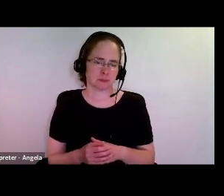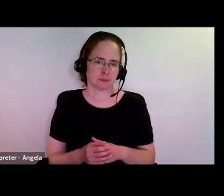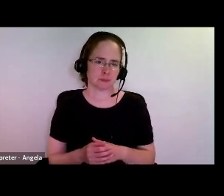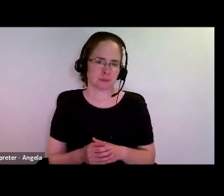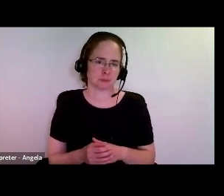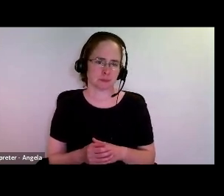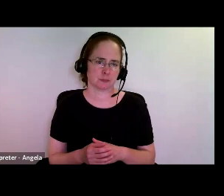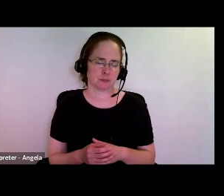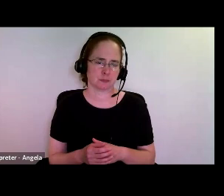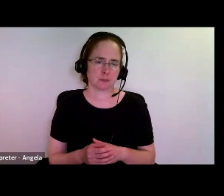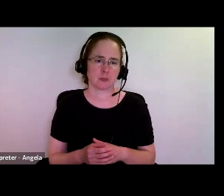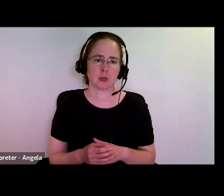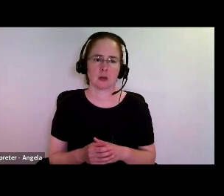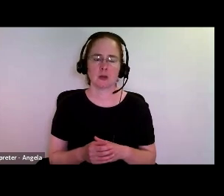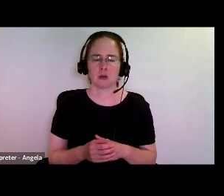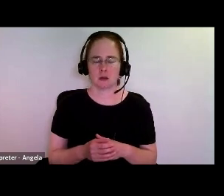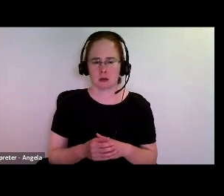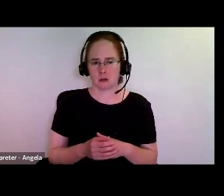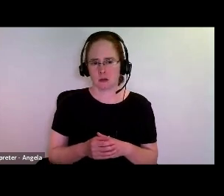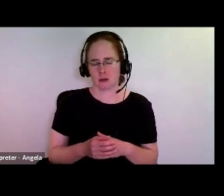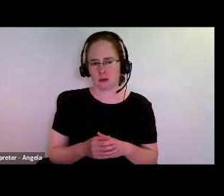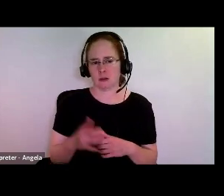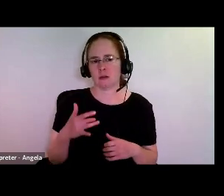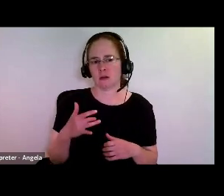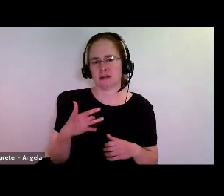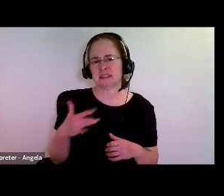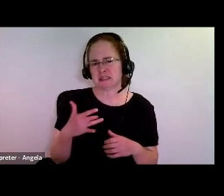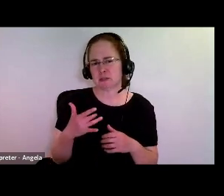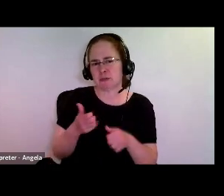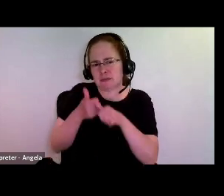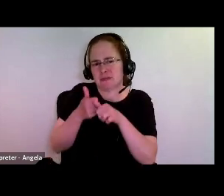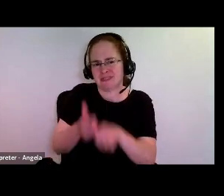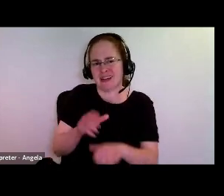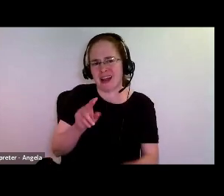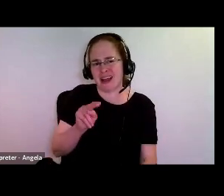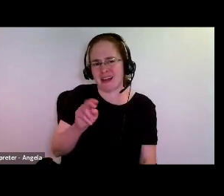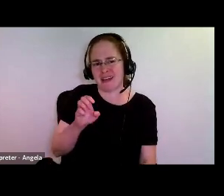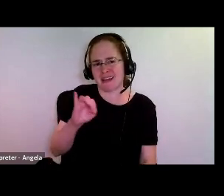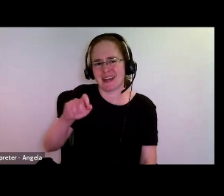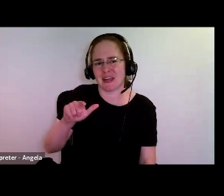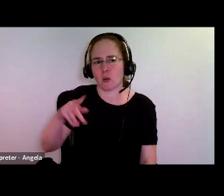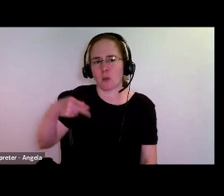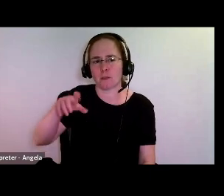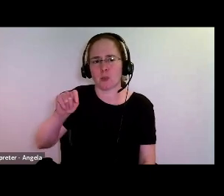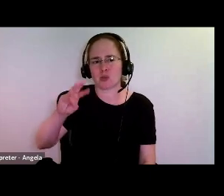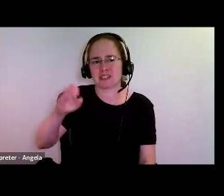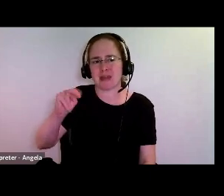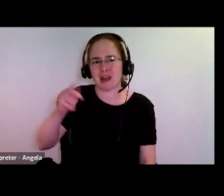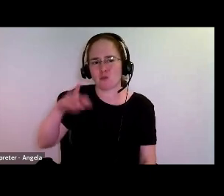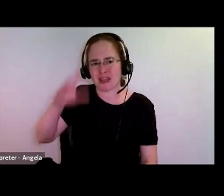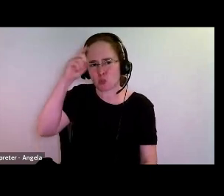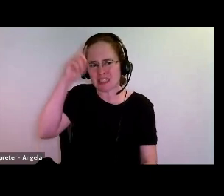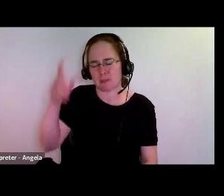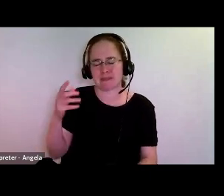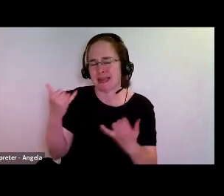So I often turn to Neil Postman for wisdom. He's no longer with